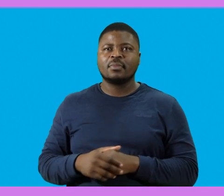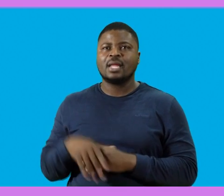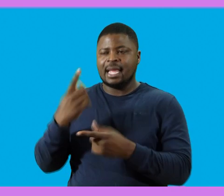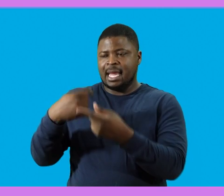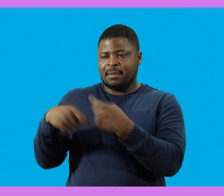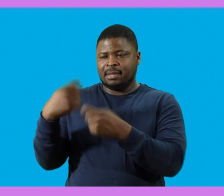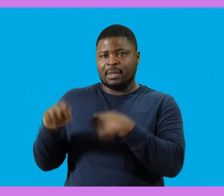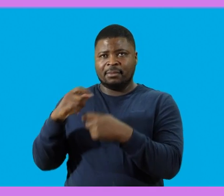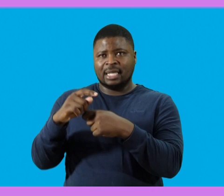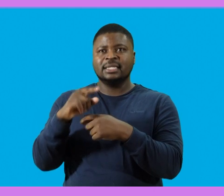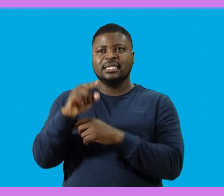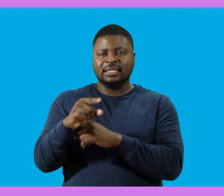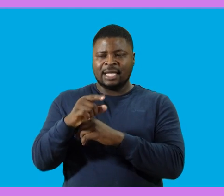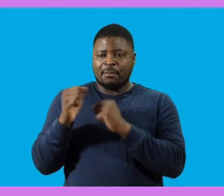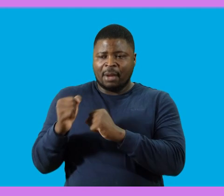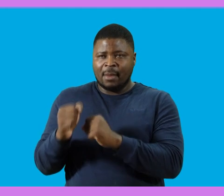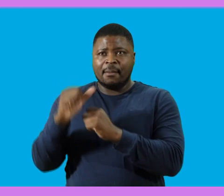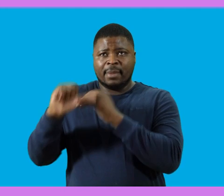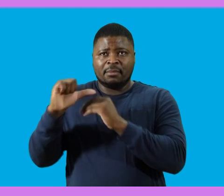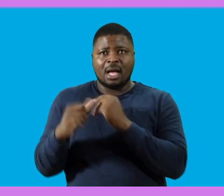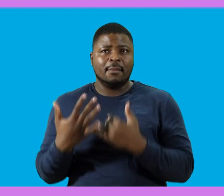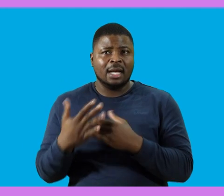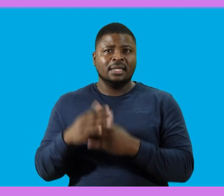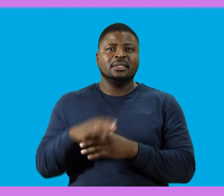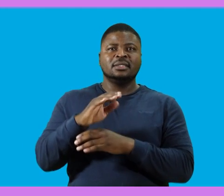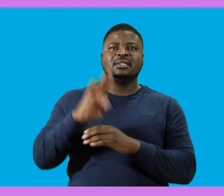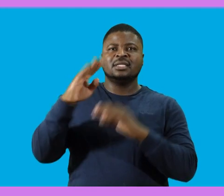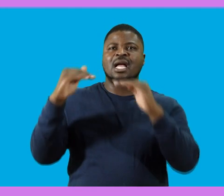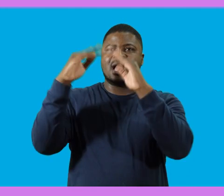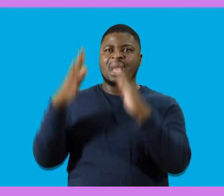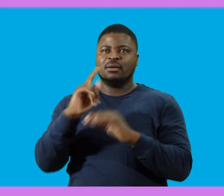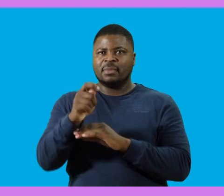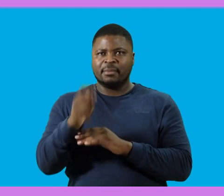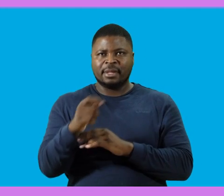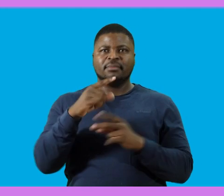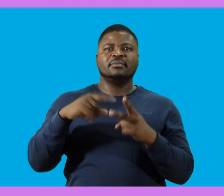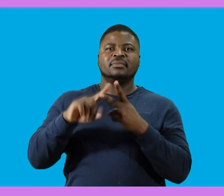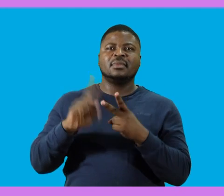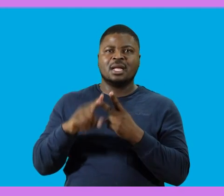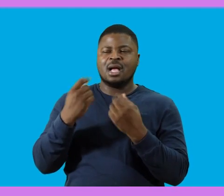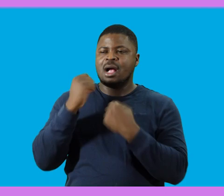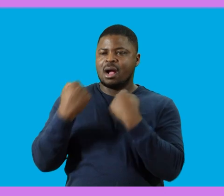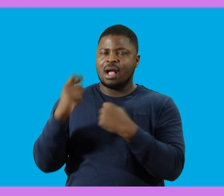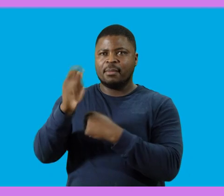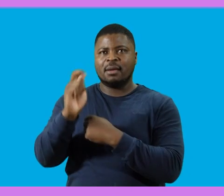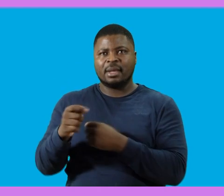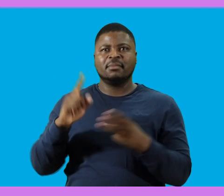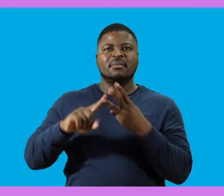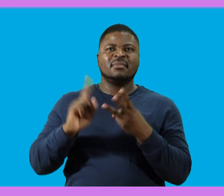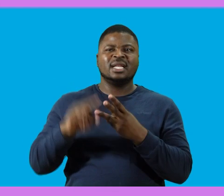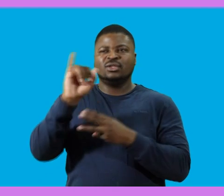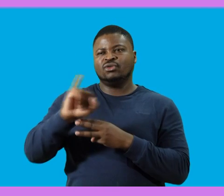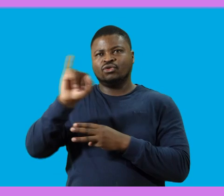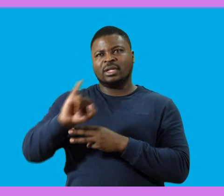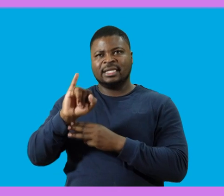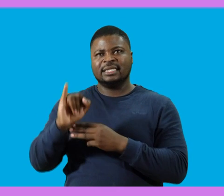expenses is their bond, a car payment, insurance policy, and school